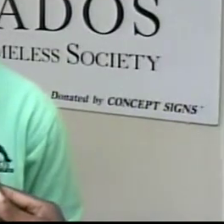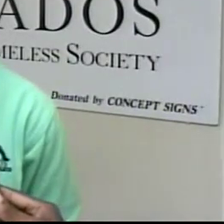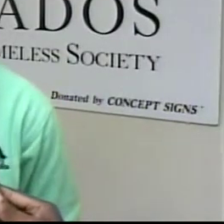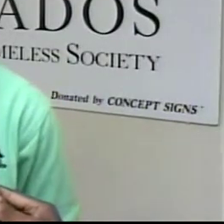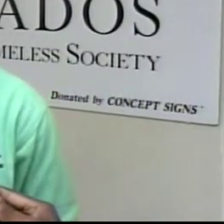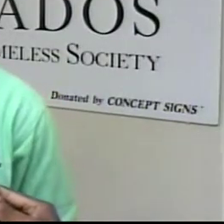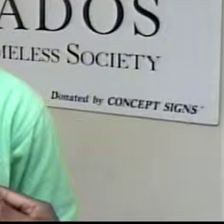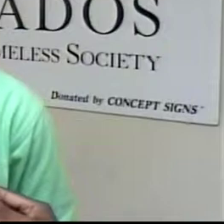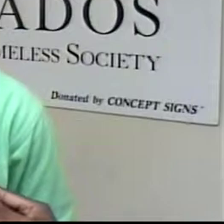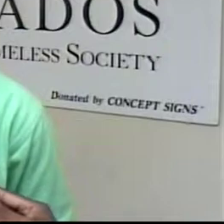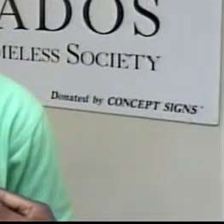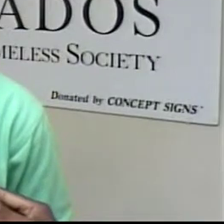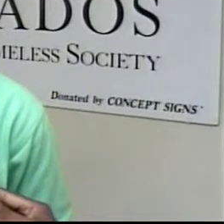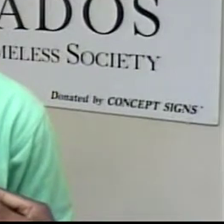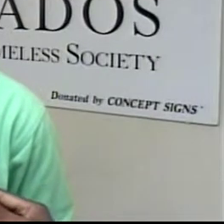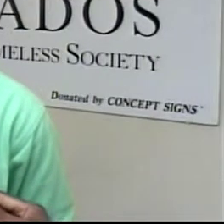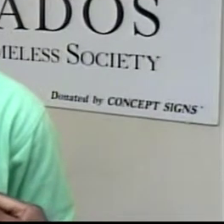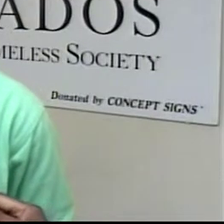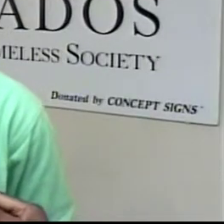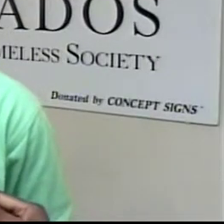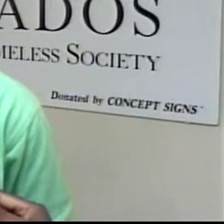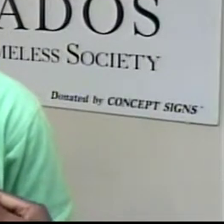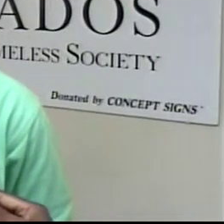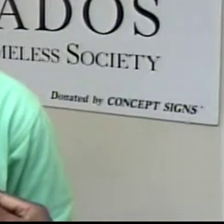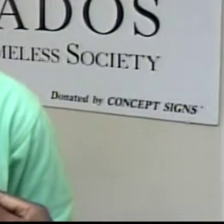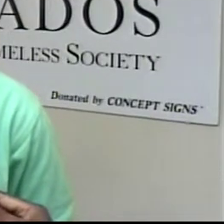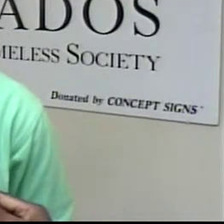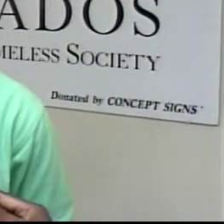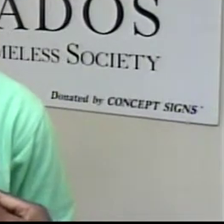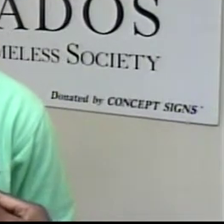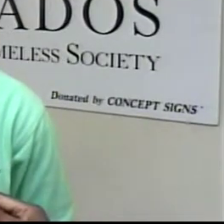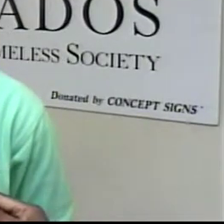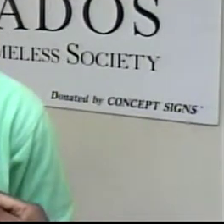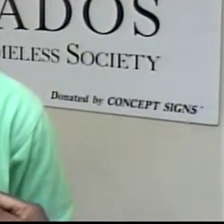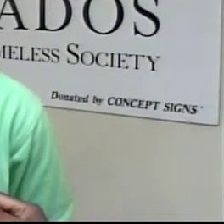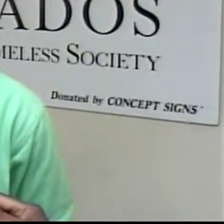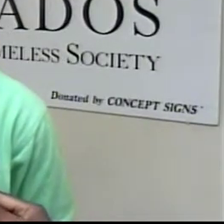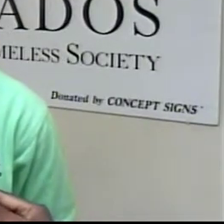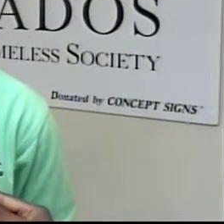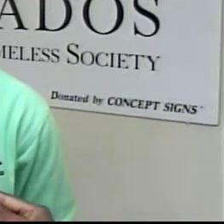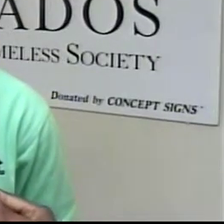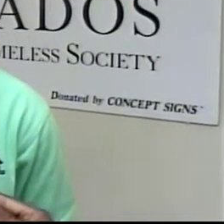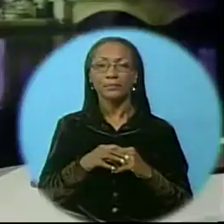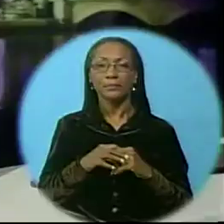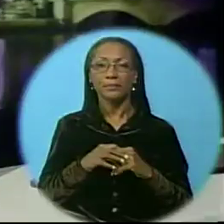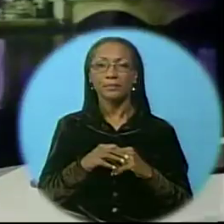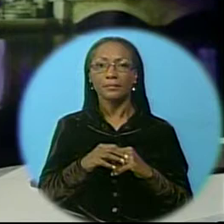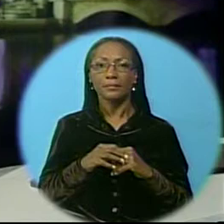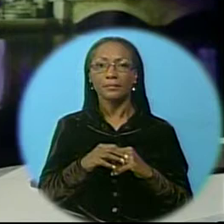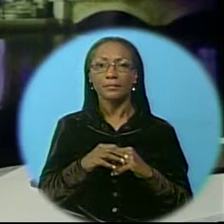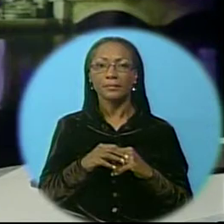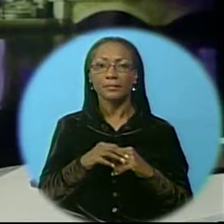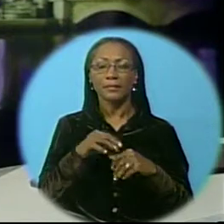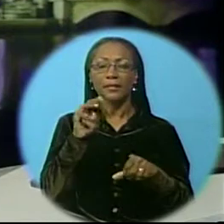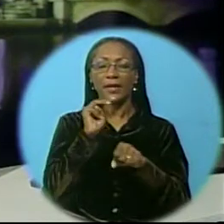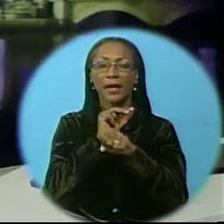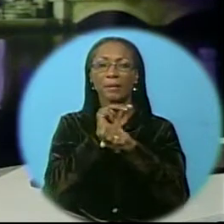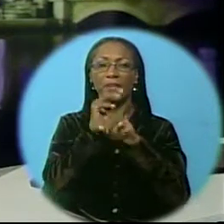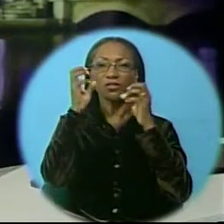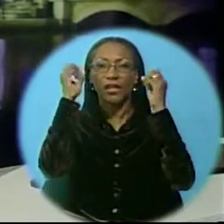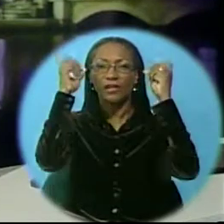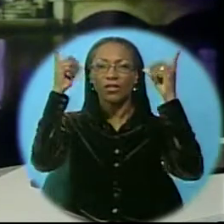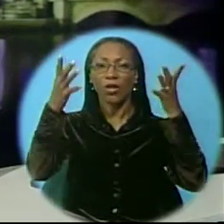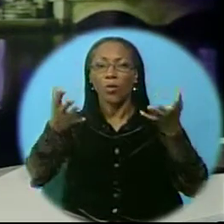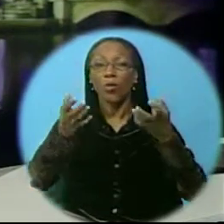that means that it would alleviate a lot of the homeless and vagrant persons going to abandoned buildings. The Ministry